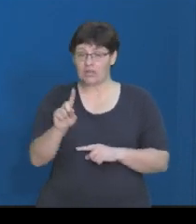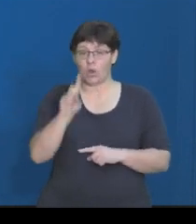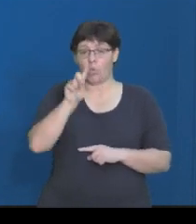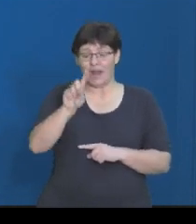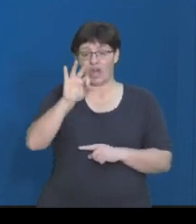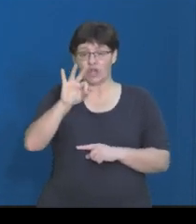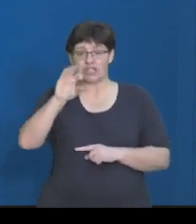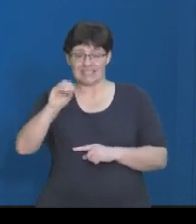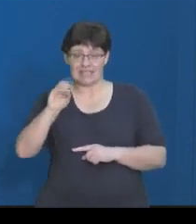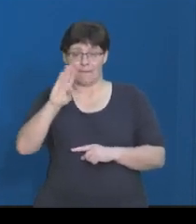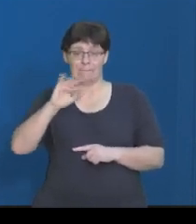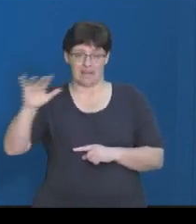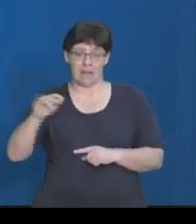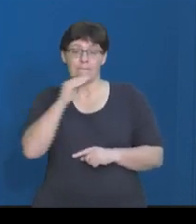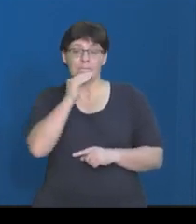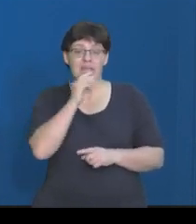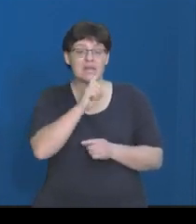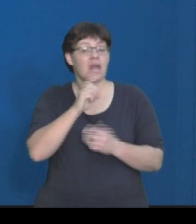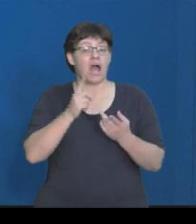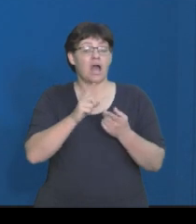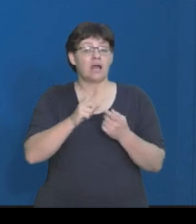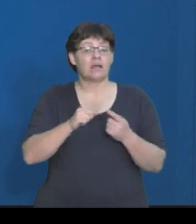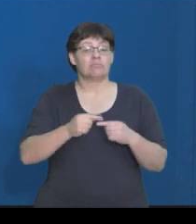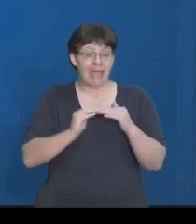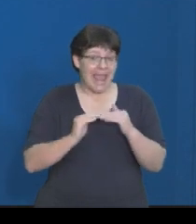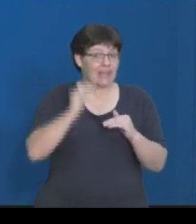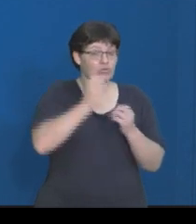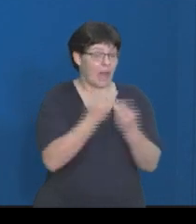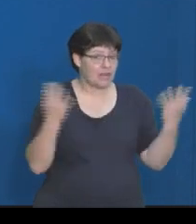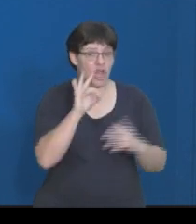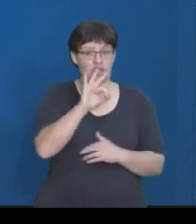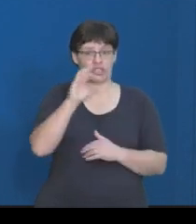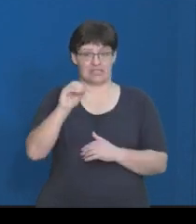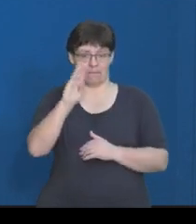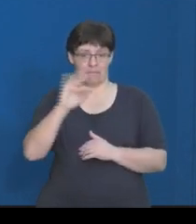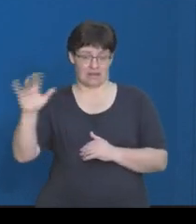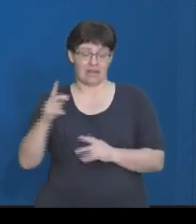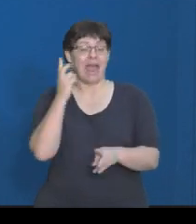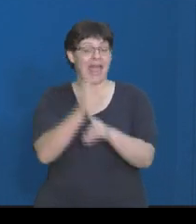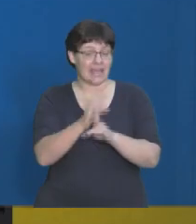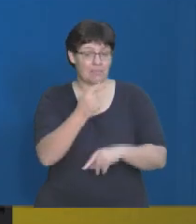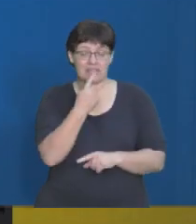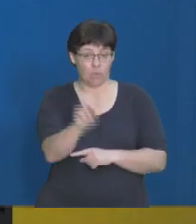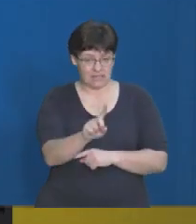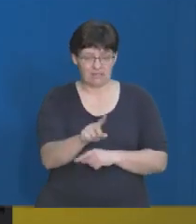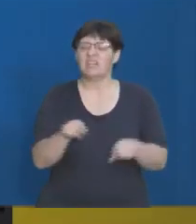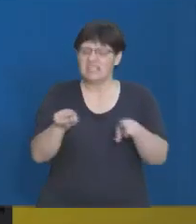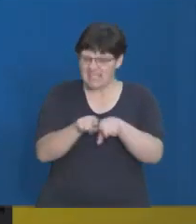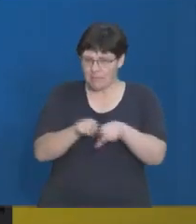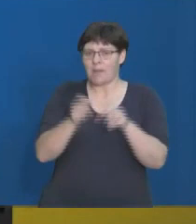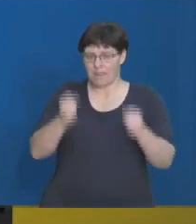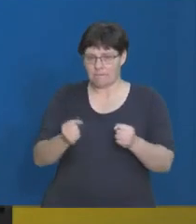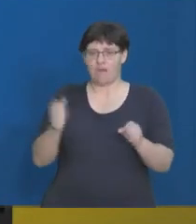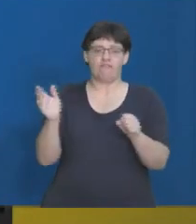130 billion. That is a 30 billion increase. Again, like I said, boys and girls, these are typically